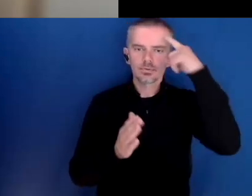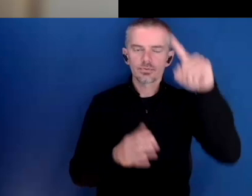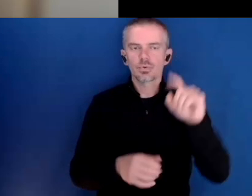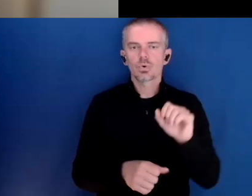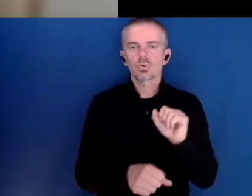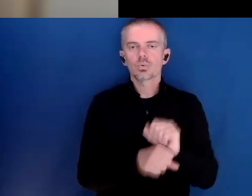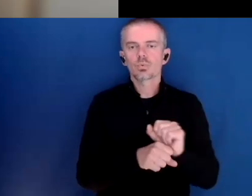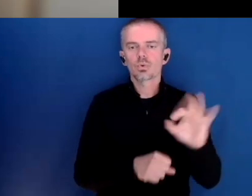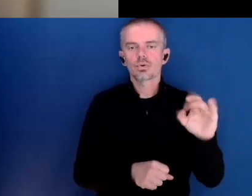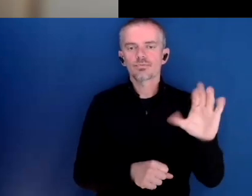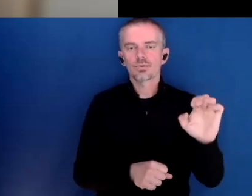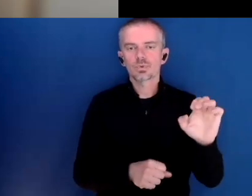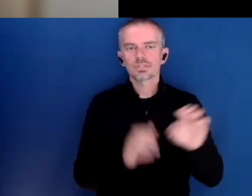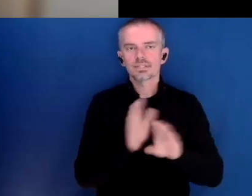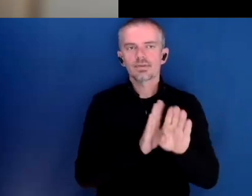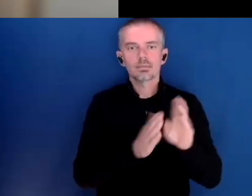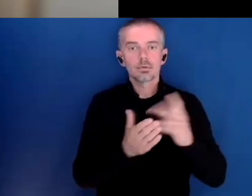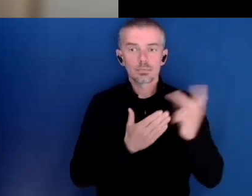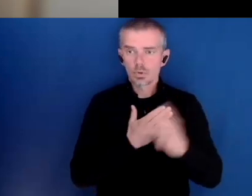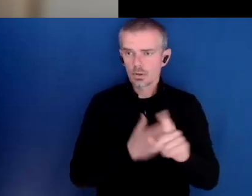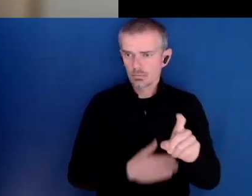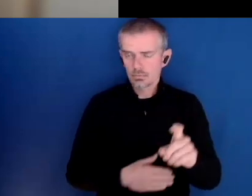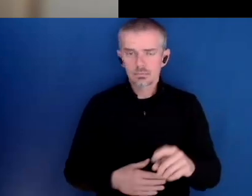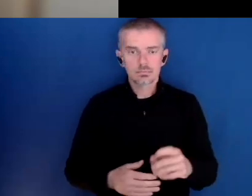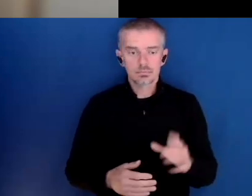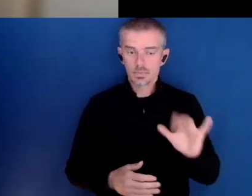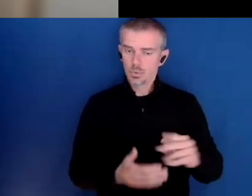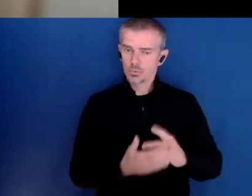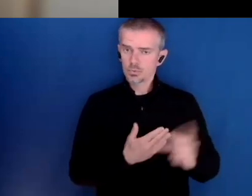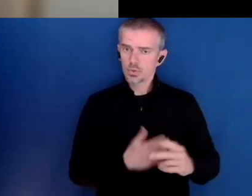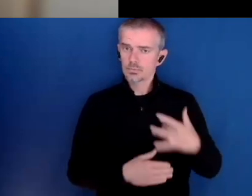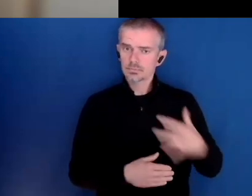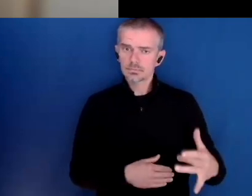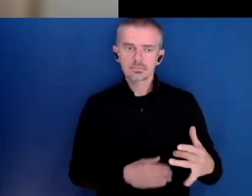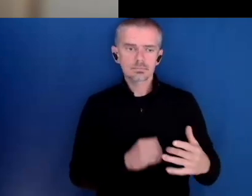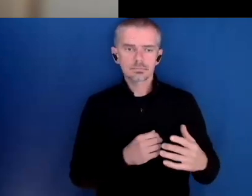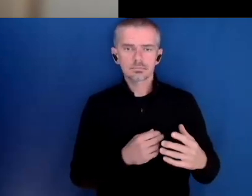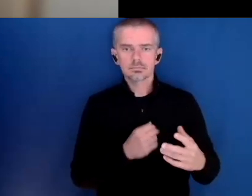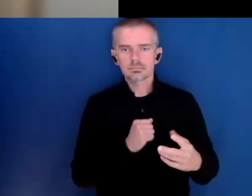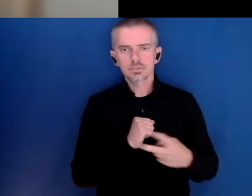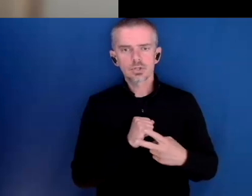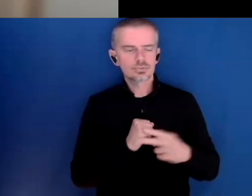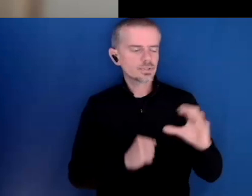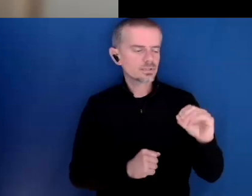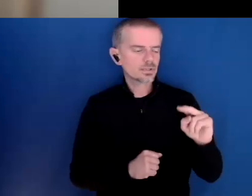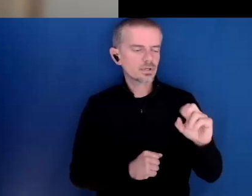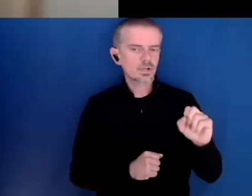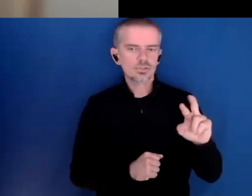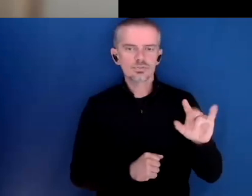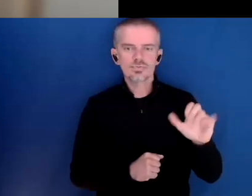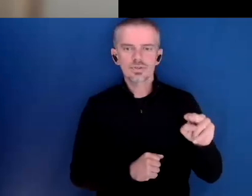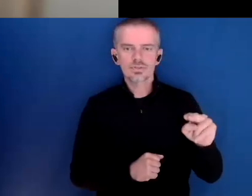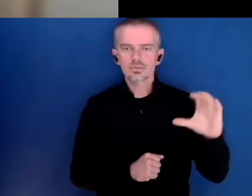workforce development program? Are those programs typically conservation corps, or can other non-core